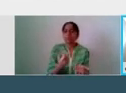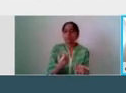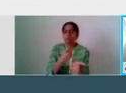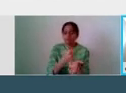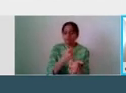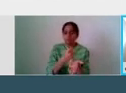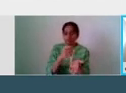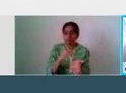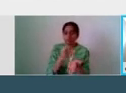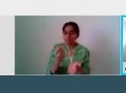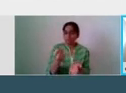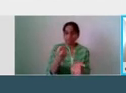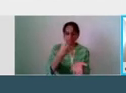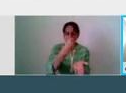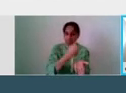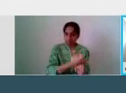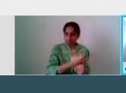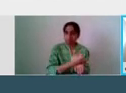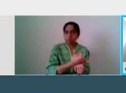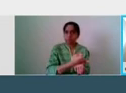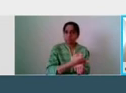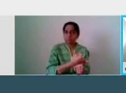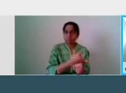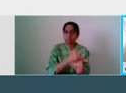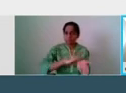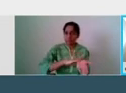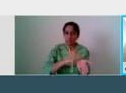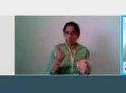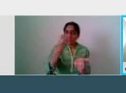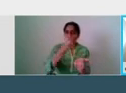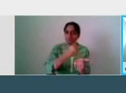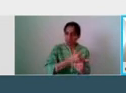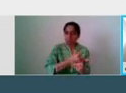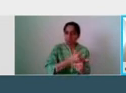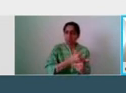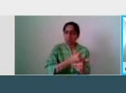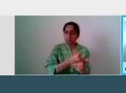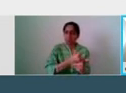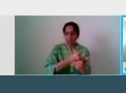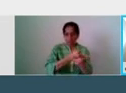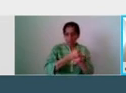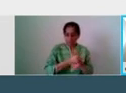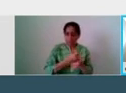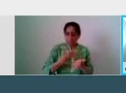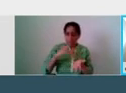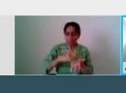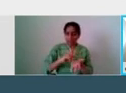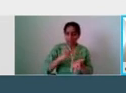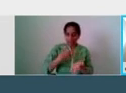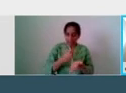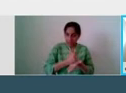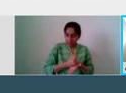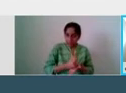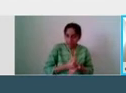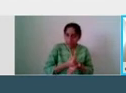uh right hand uh on the left hand palm and i'm changing that from my own chest to towards